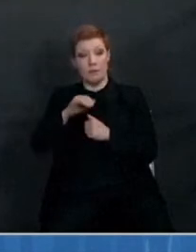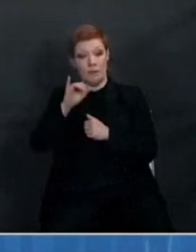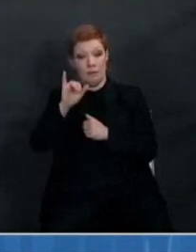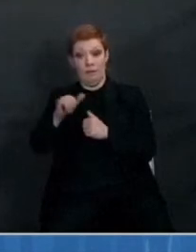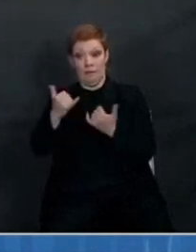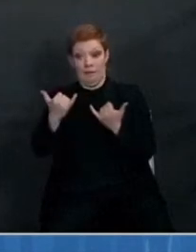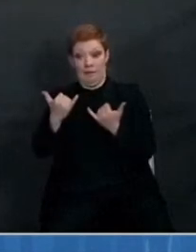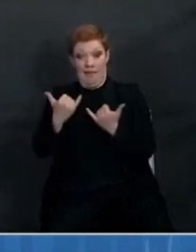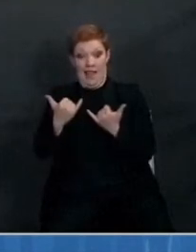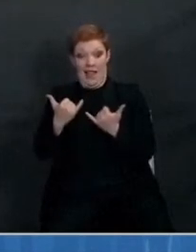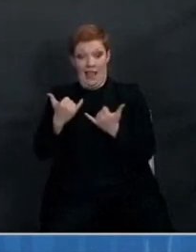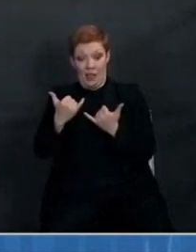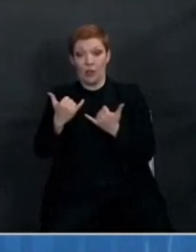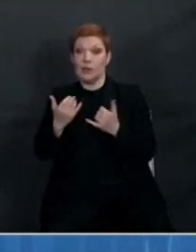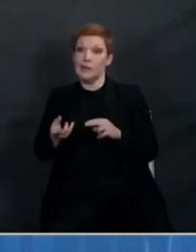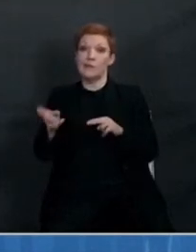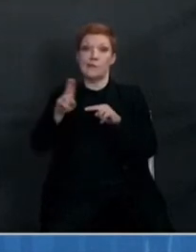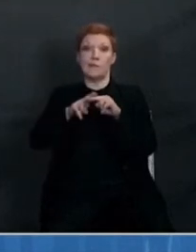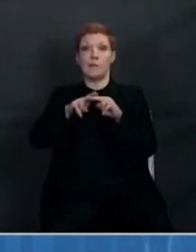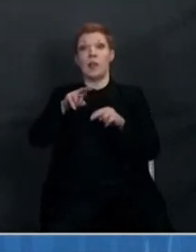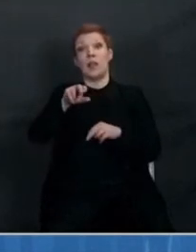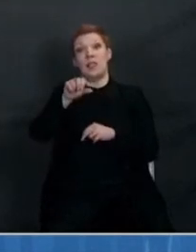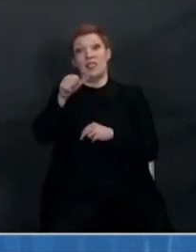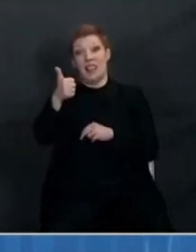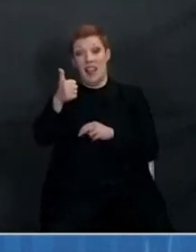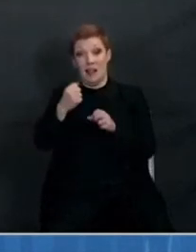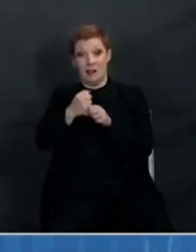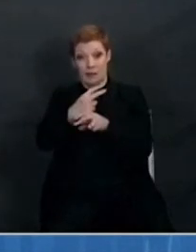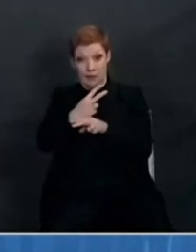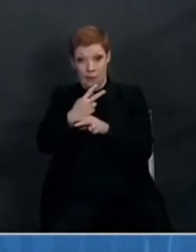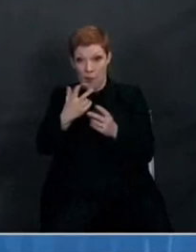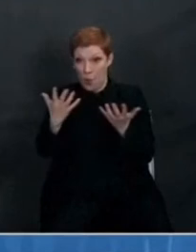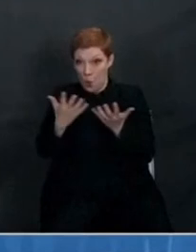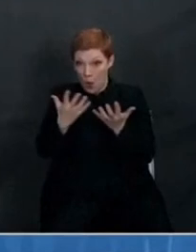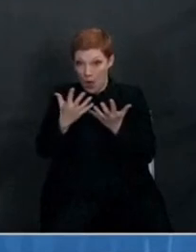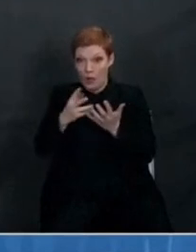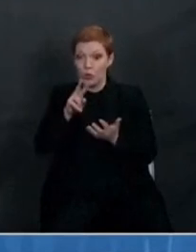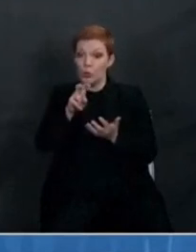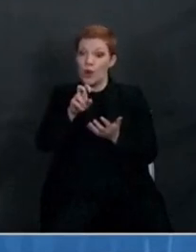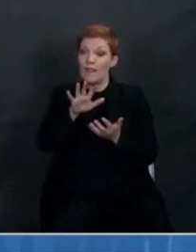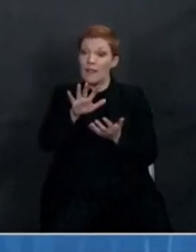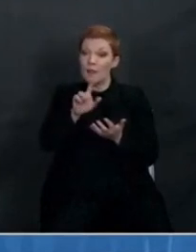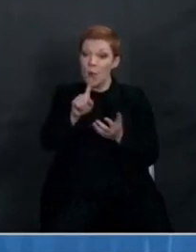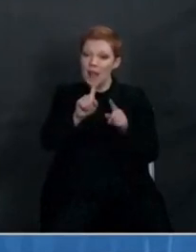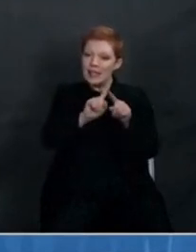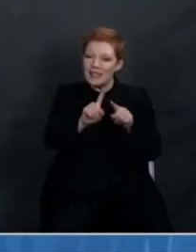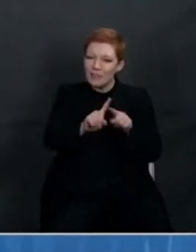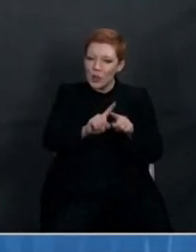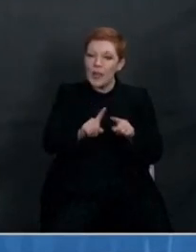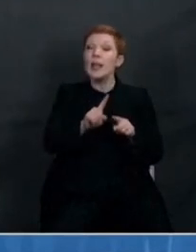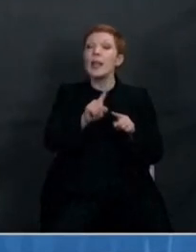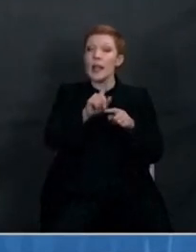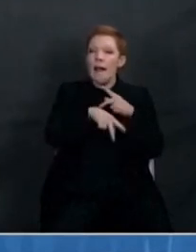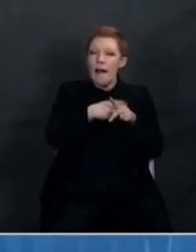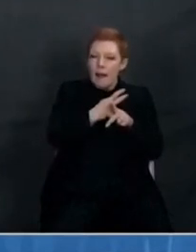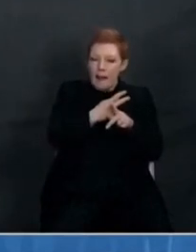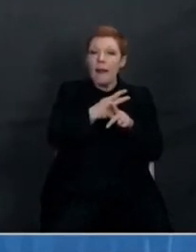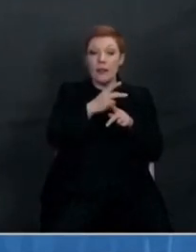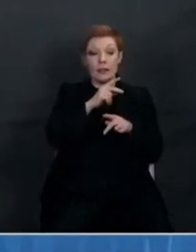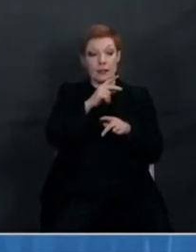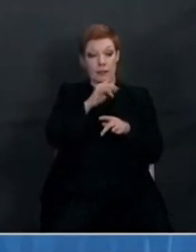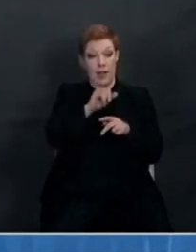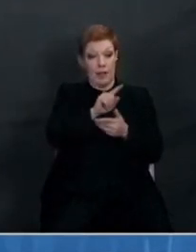increased tenfold in the recent weeks, going from 251 sequences that were sequenced during the week of January